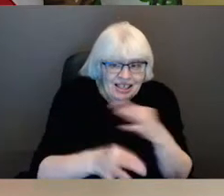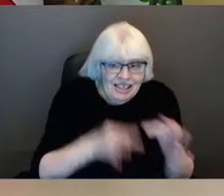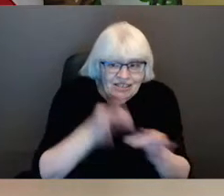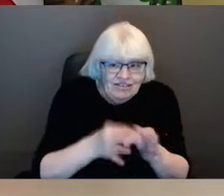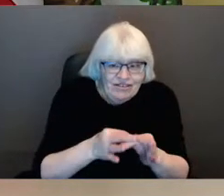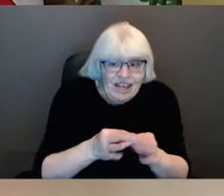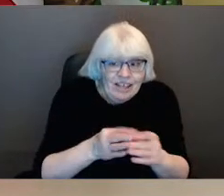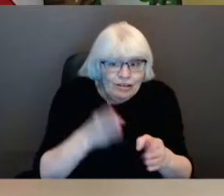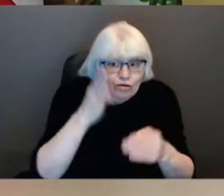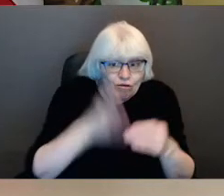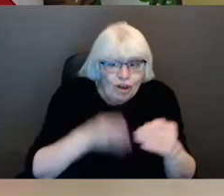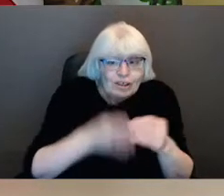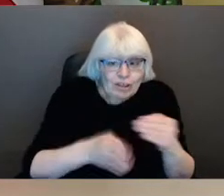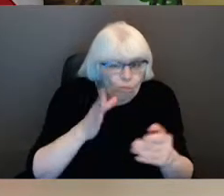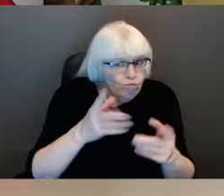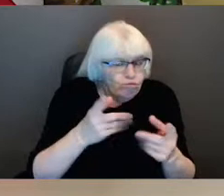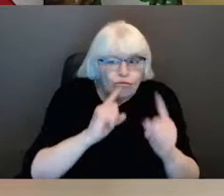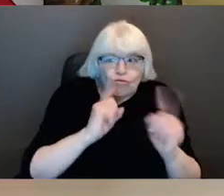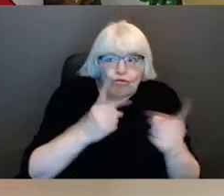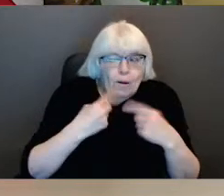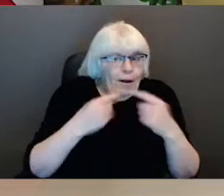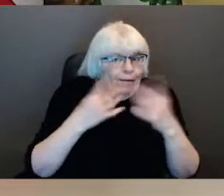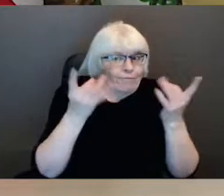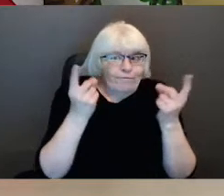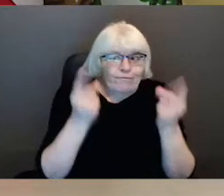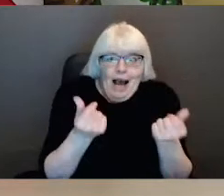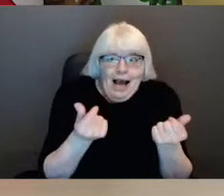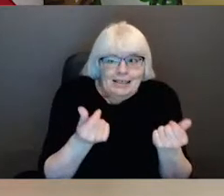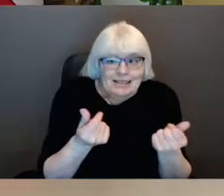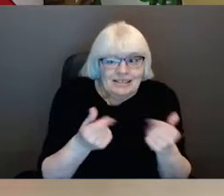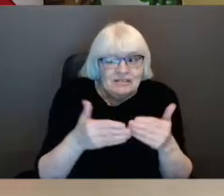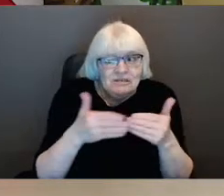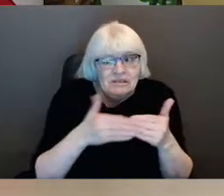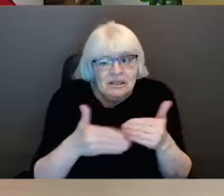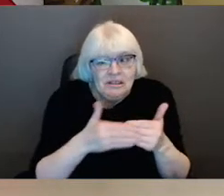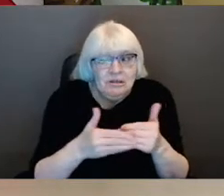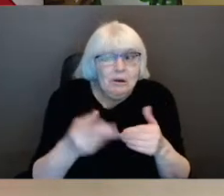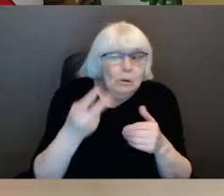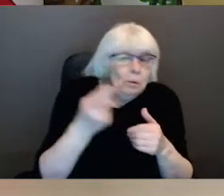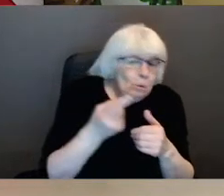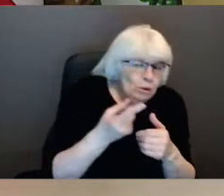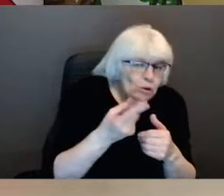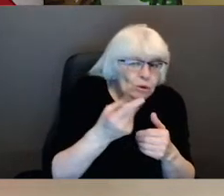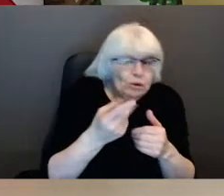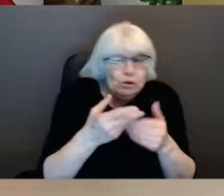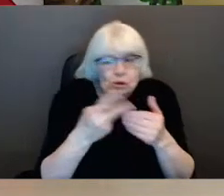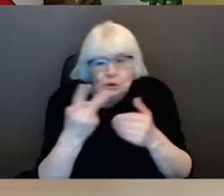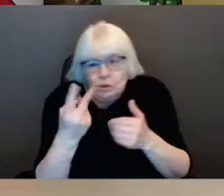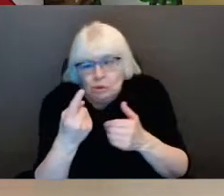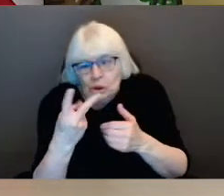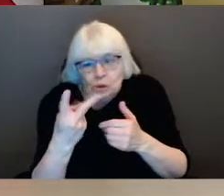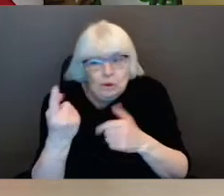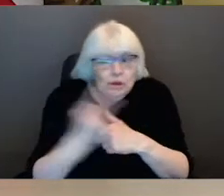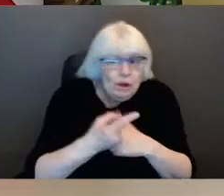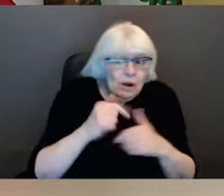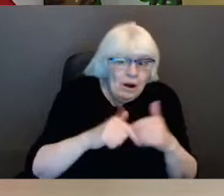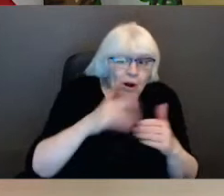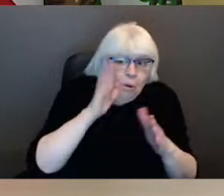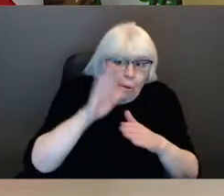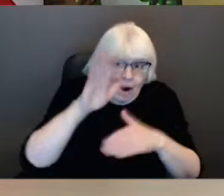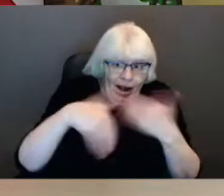and I think there'll be some kinks in the next couple of days that we're working out. I know our team is meeting with the school system again this